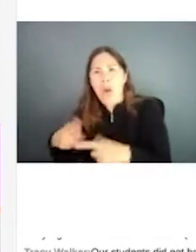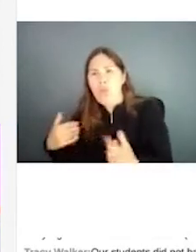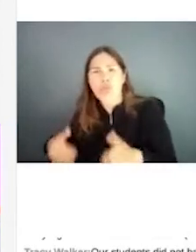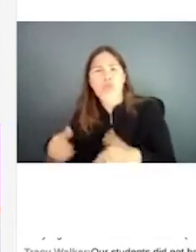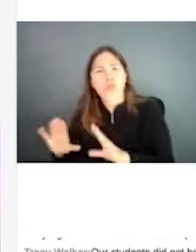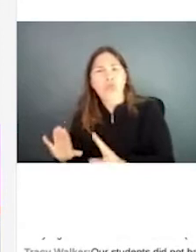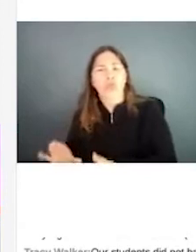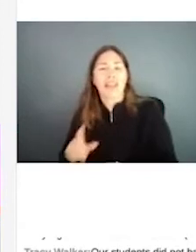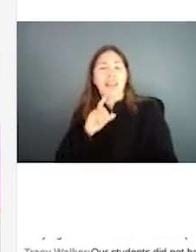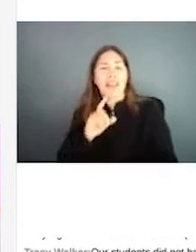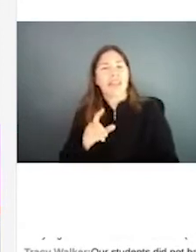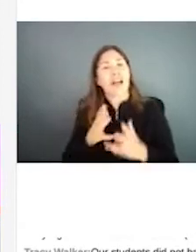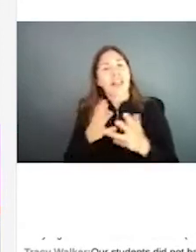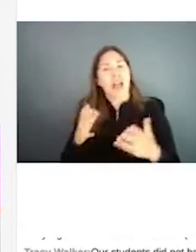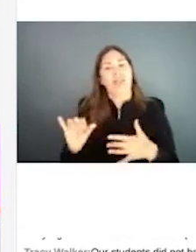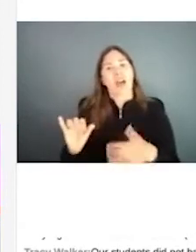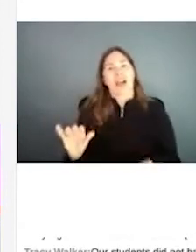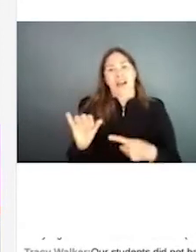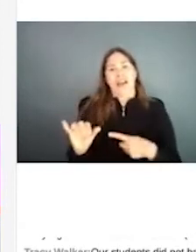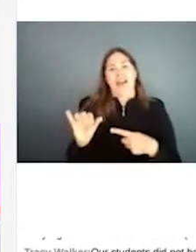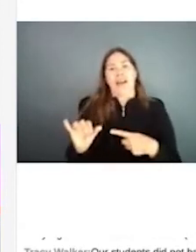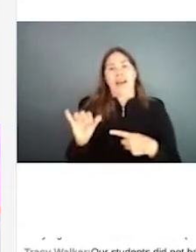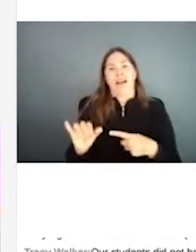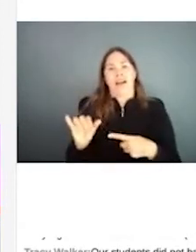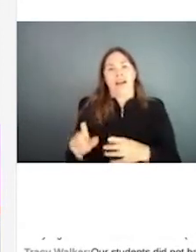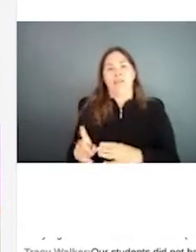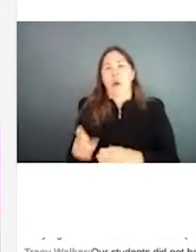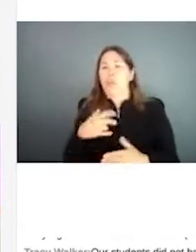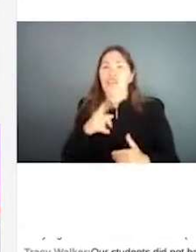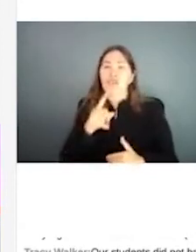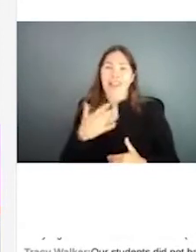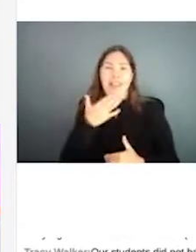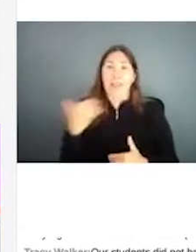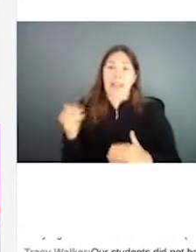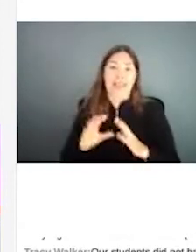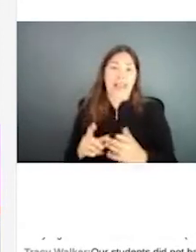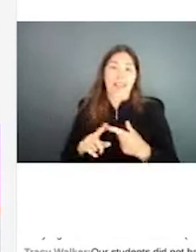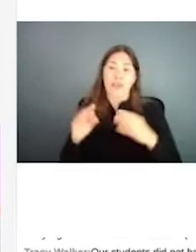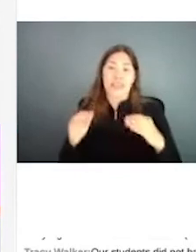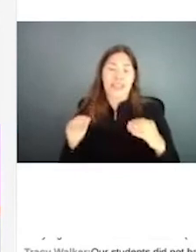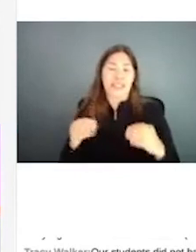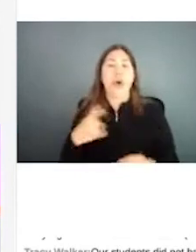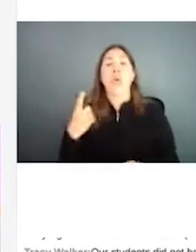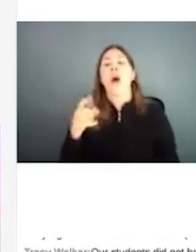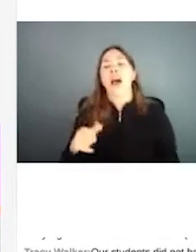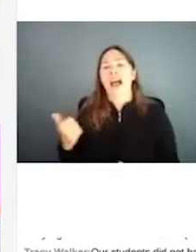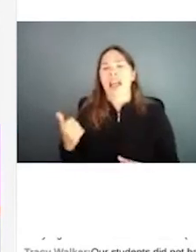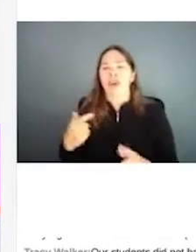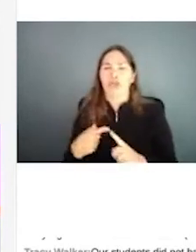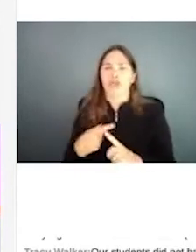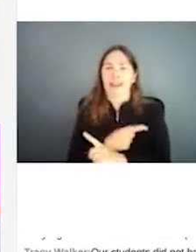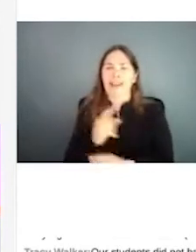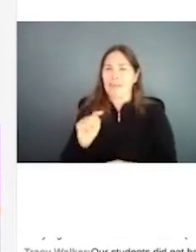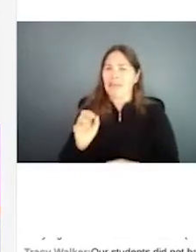lot of aha moments, and I think they're the best classes to teach. One other little random tip,